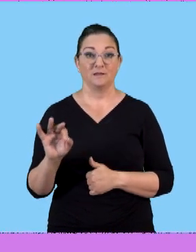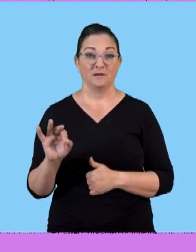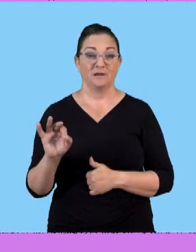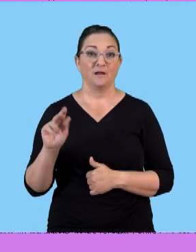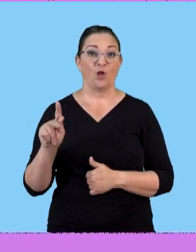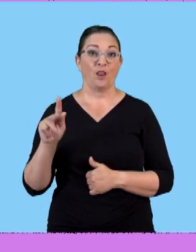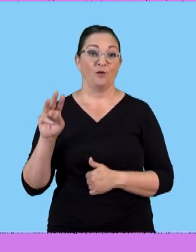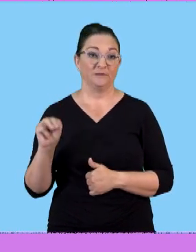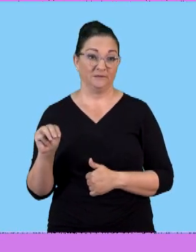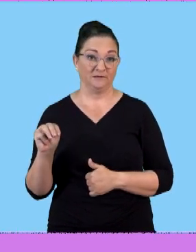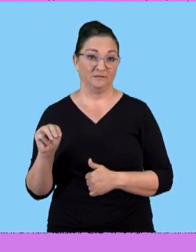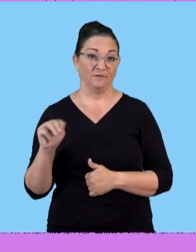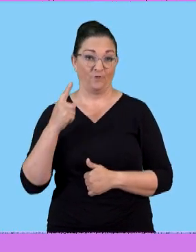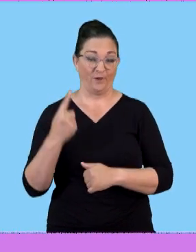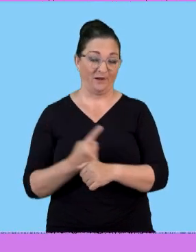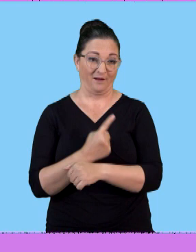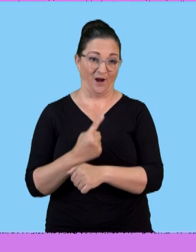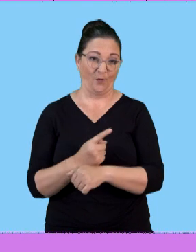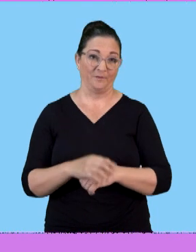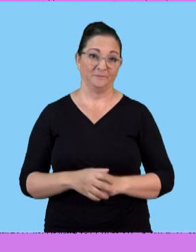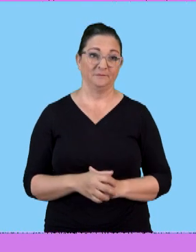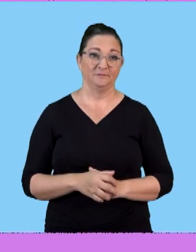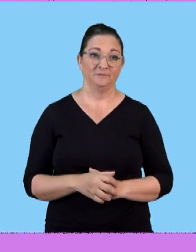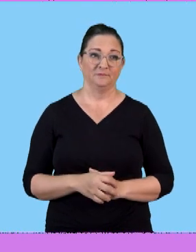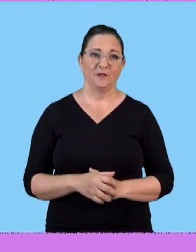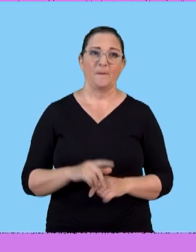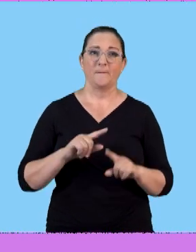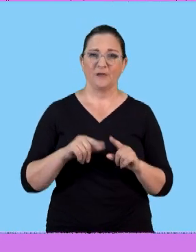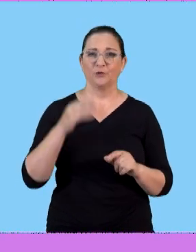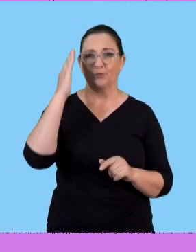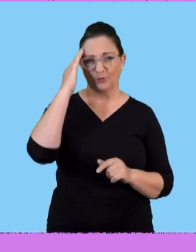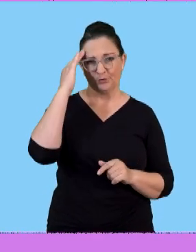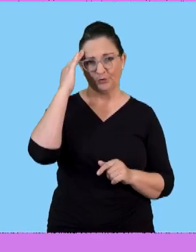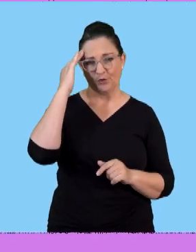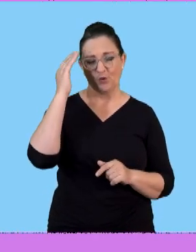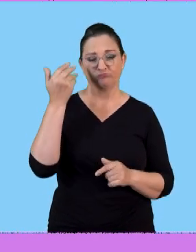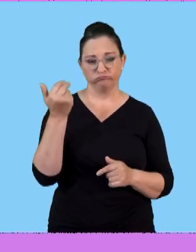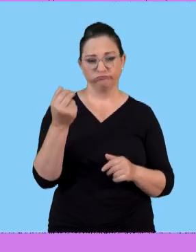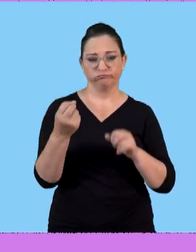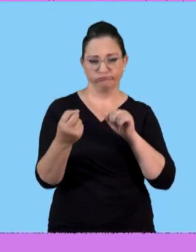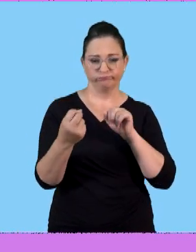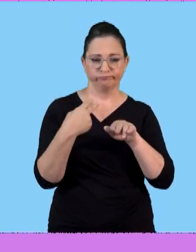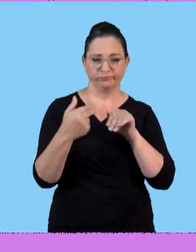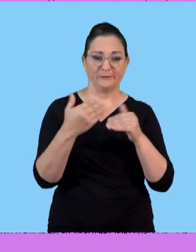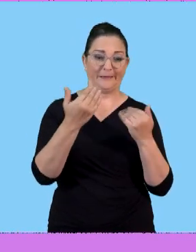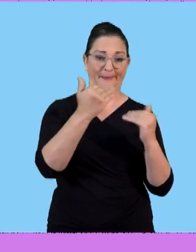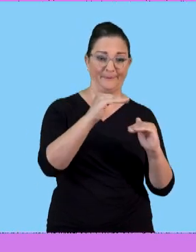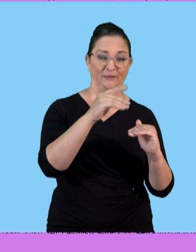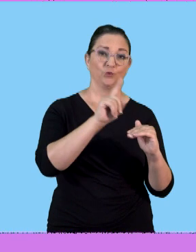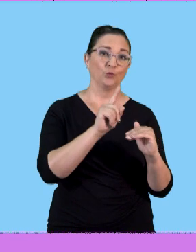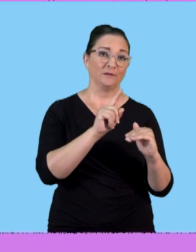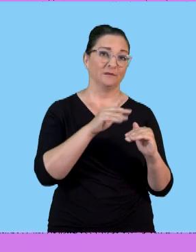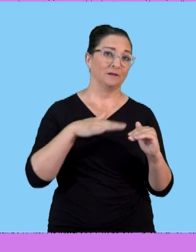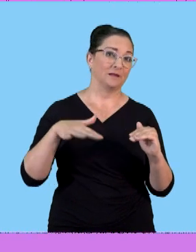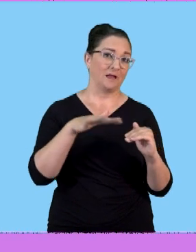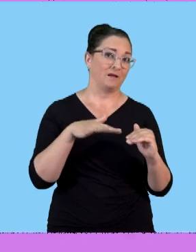41,333 kilometers per hour, right? We know that the speed limit in a suburb, right,